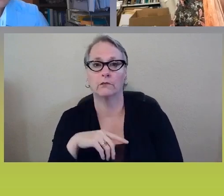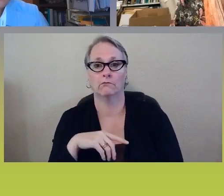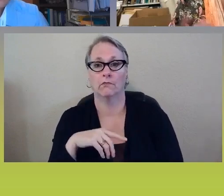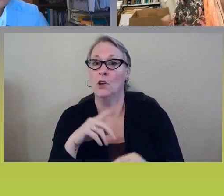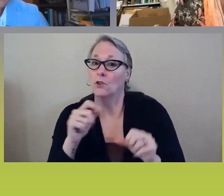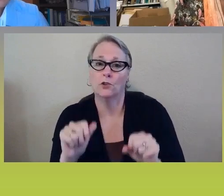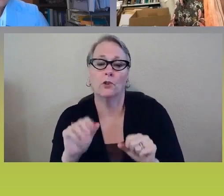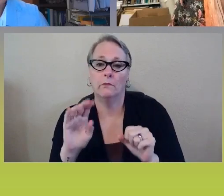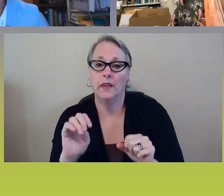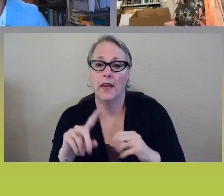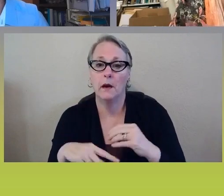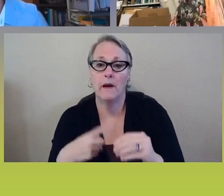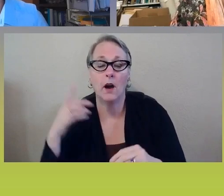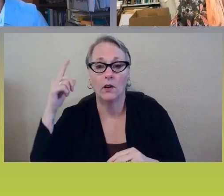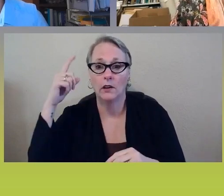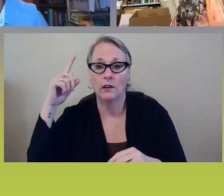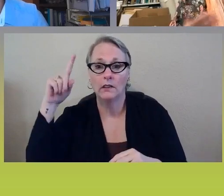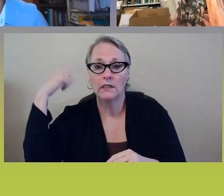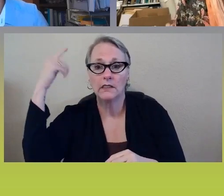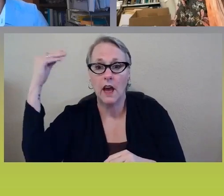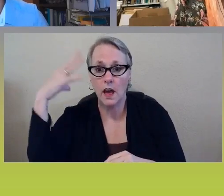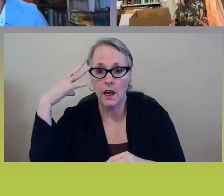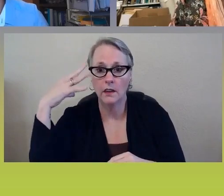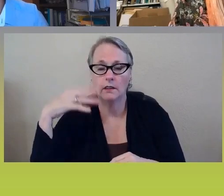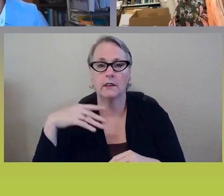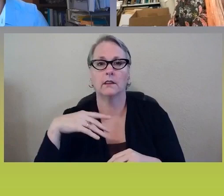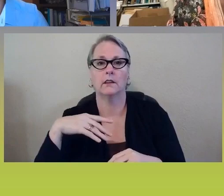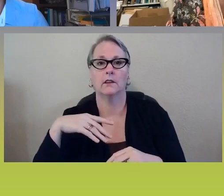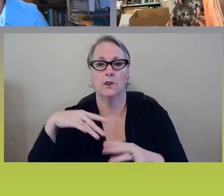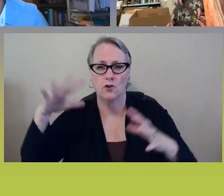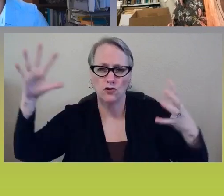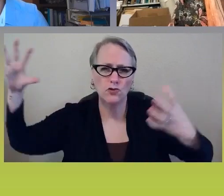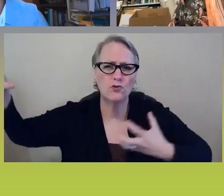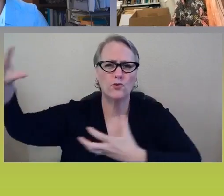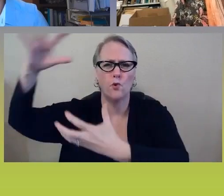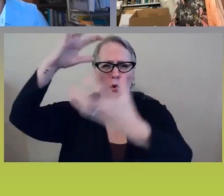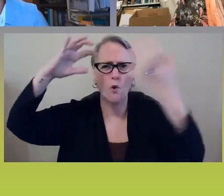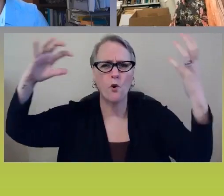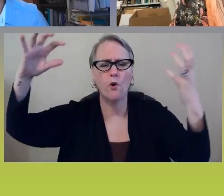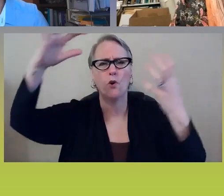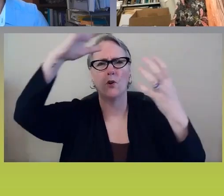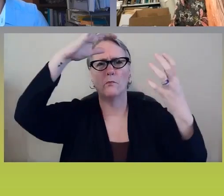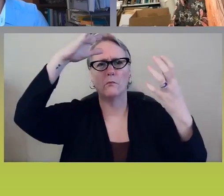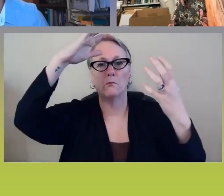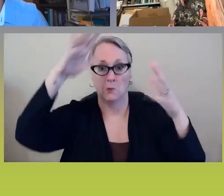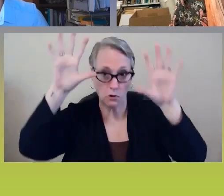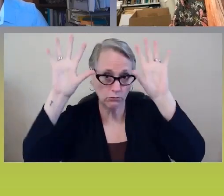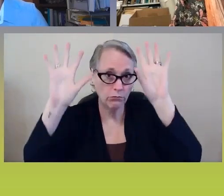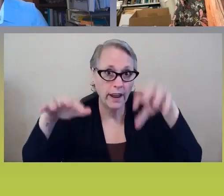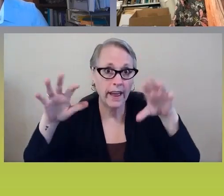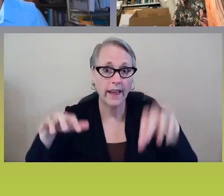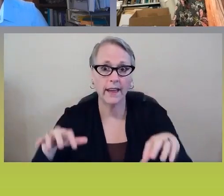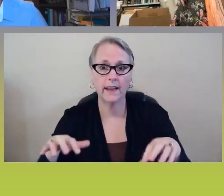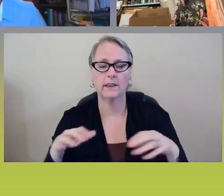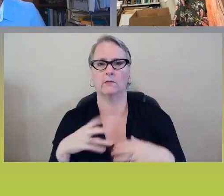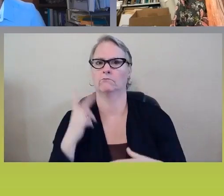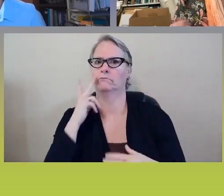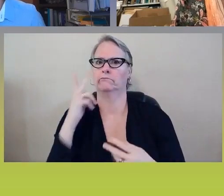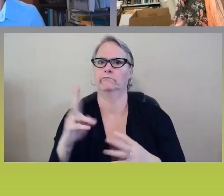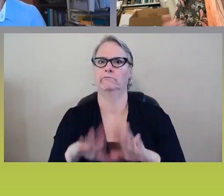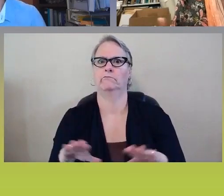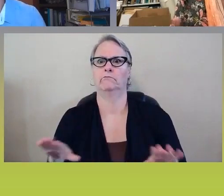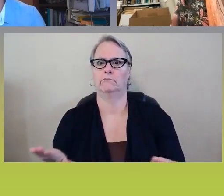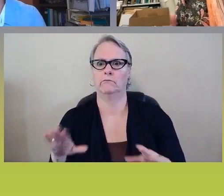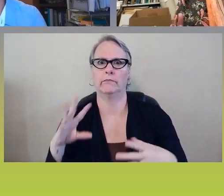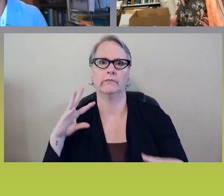It could be about storms. It could be about rain. I've seen the children engaging enormously when there is